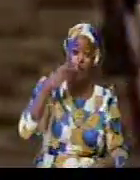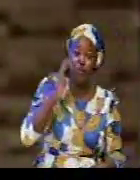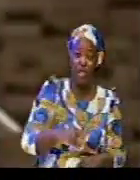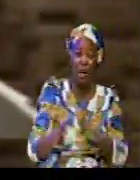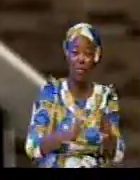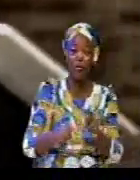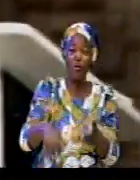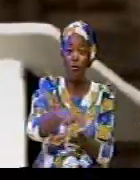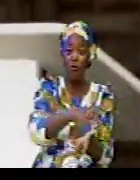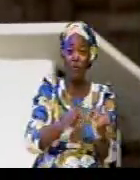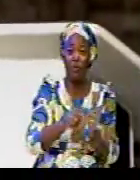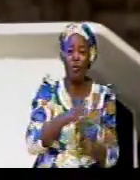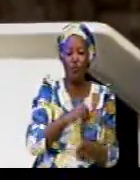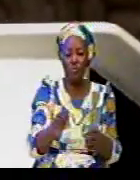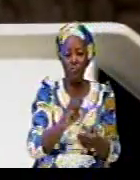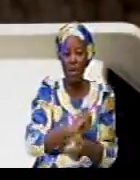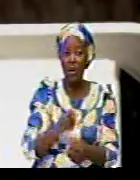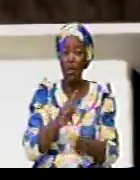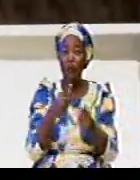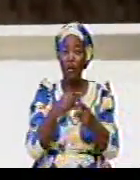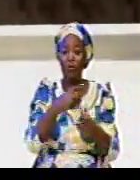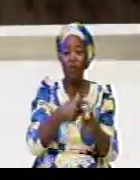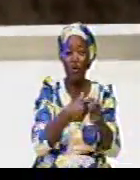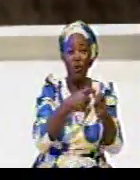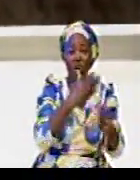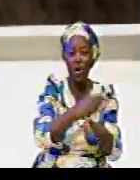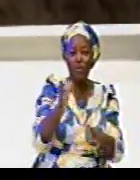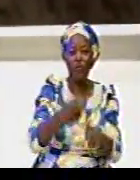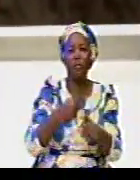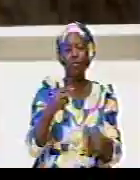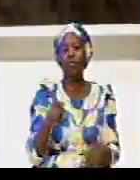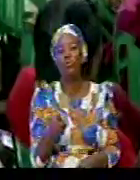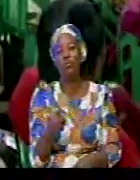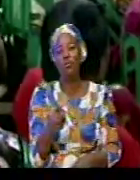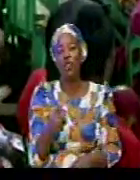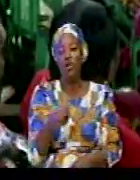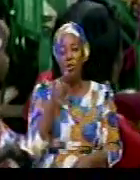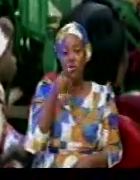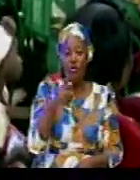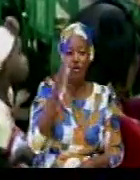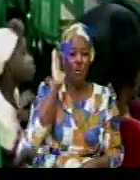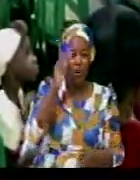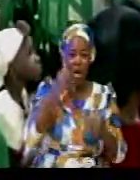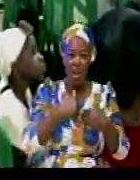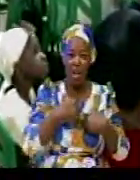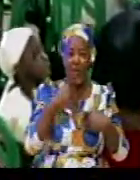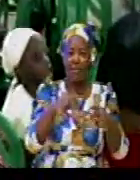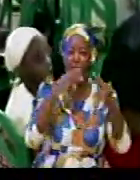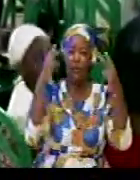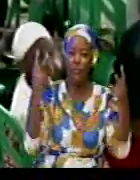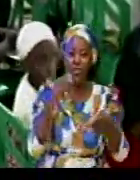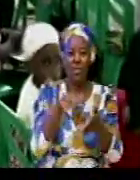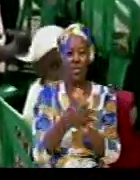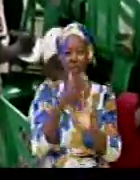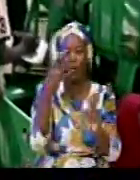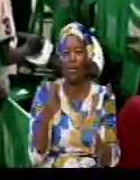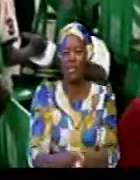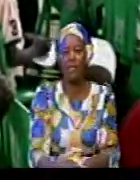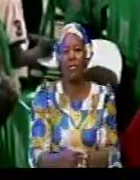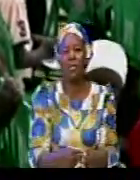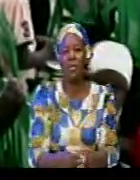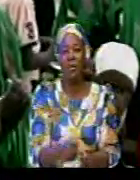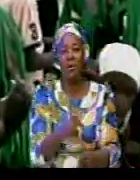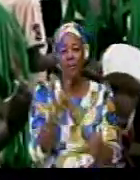coming, all those ruffians will clear out of your way. You will have